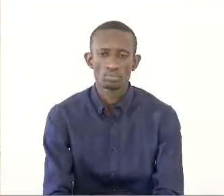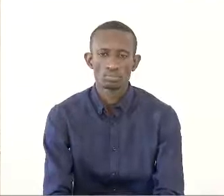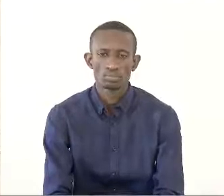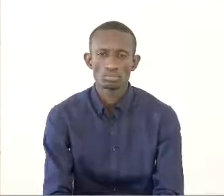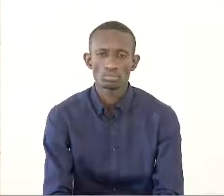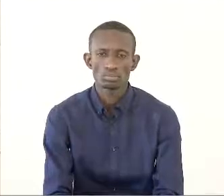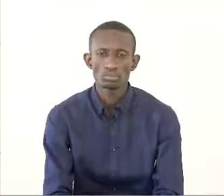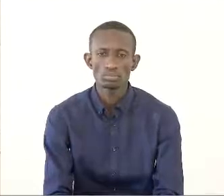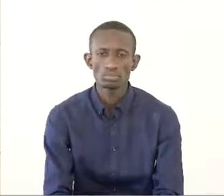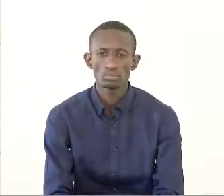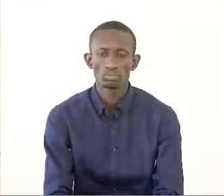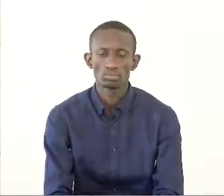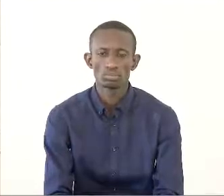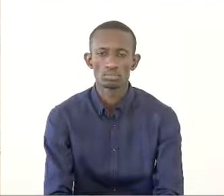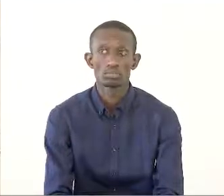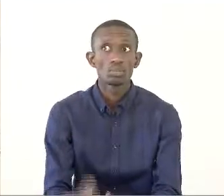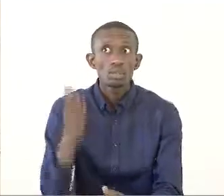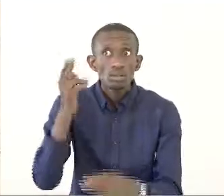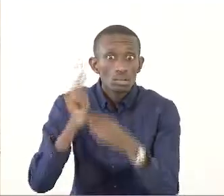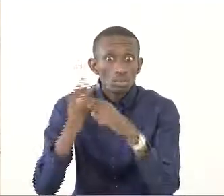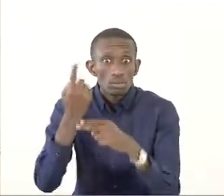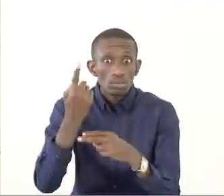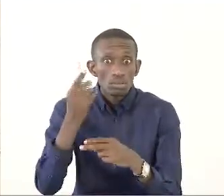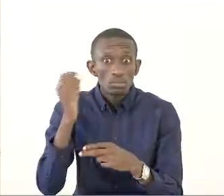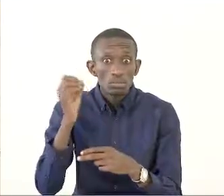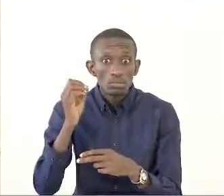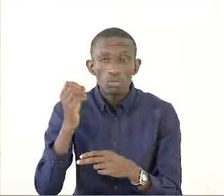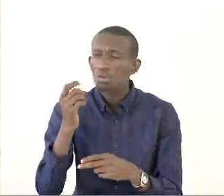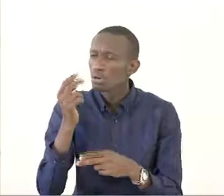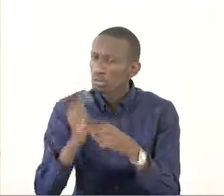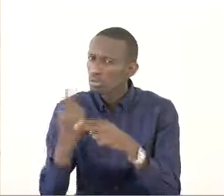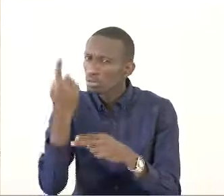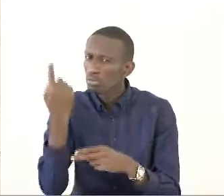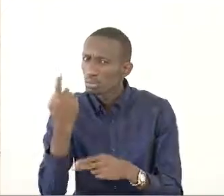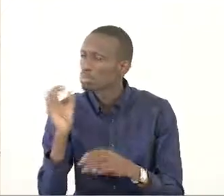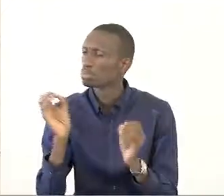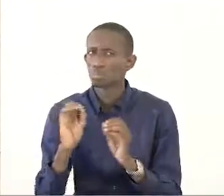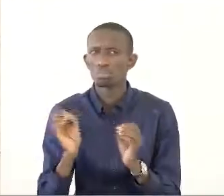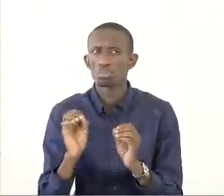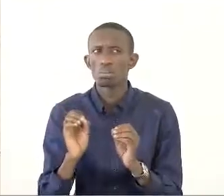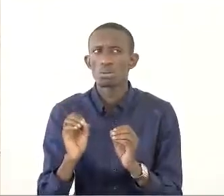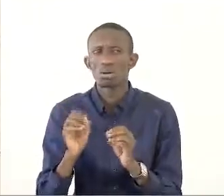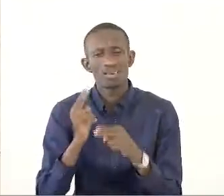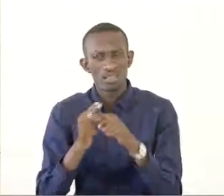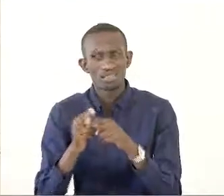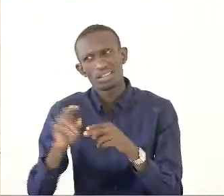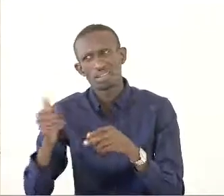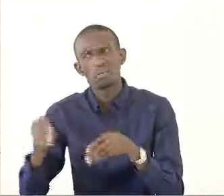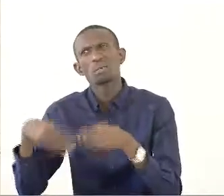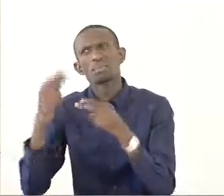And it's not only this name. You can also call them the x-intercepts.